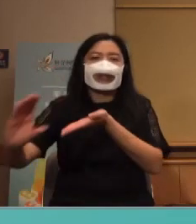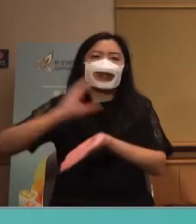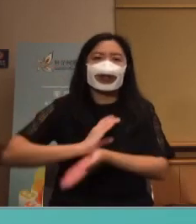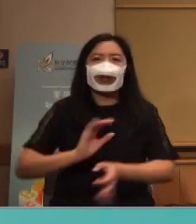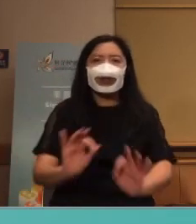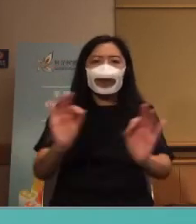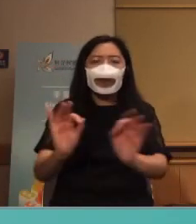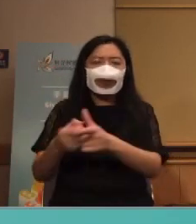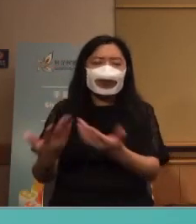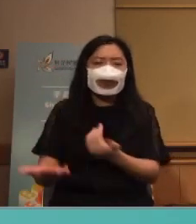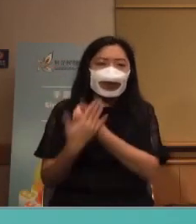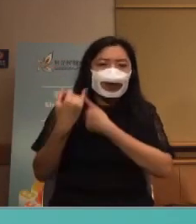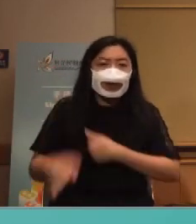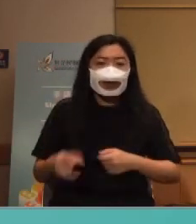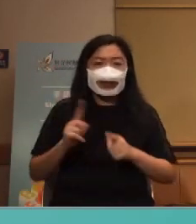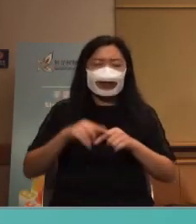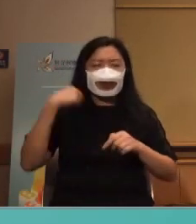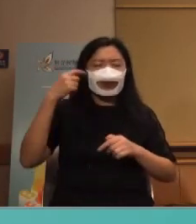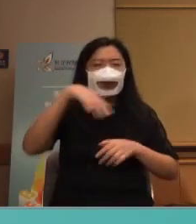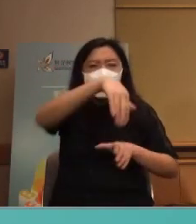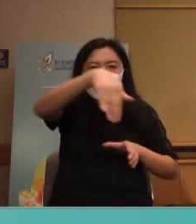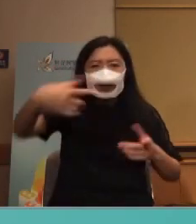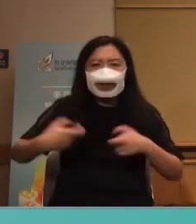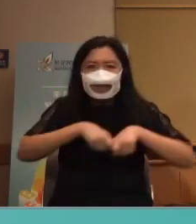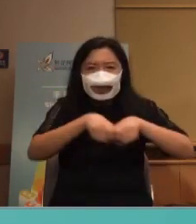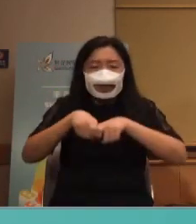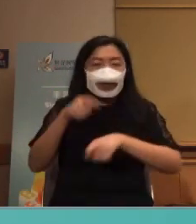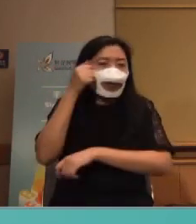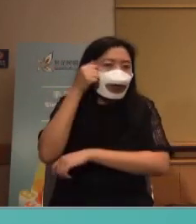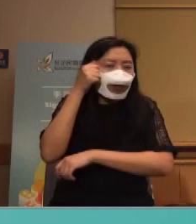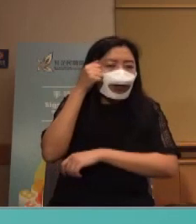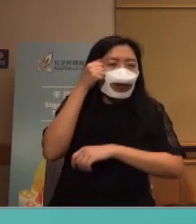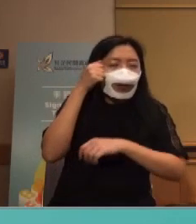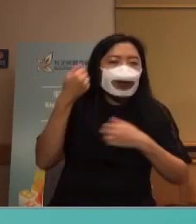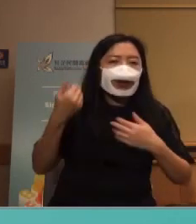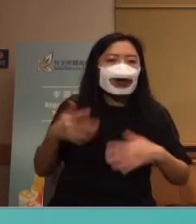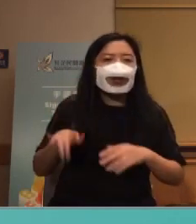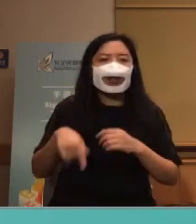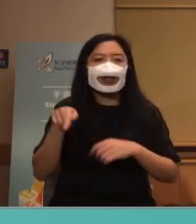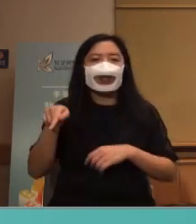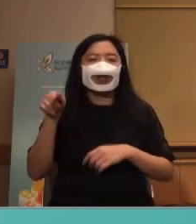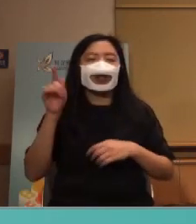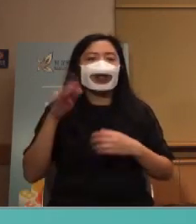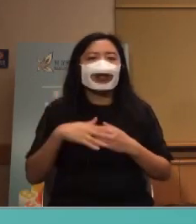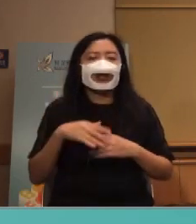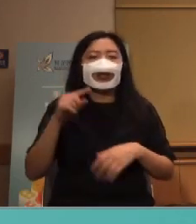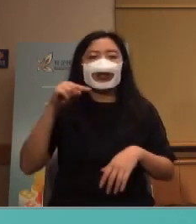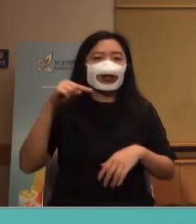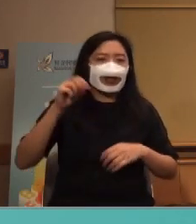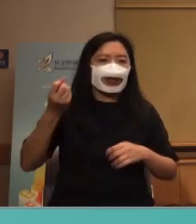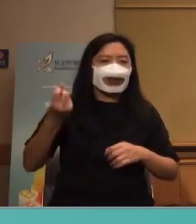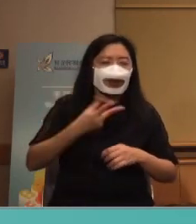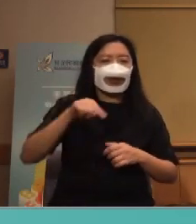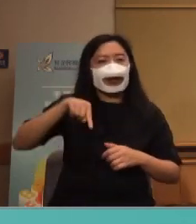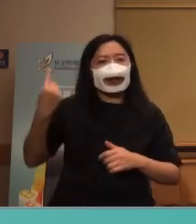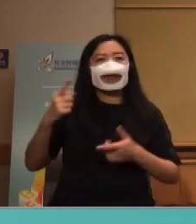funding. So through crypto and through our philosophy at Double Peak, as a prop capital family office, I really